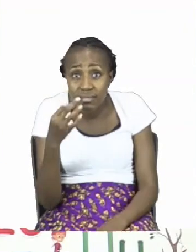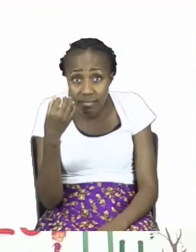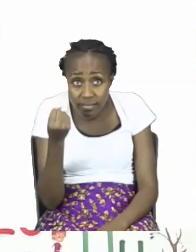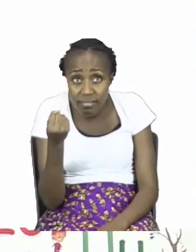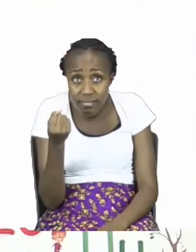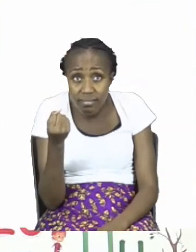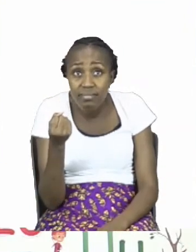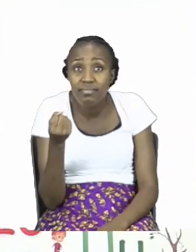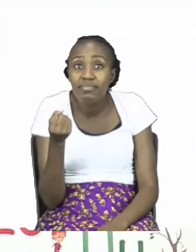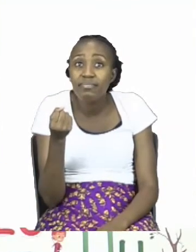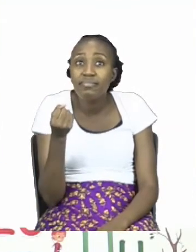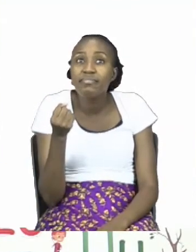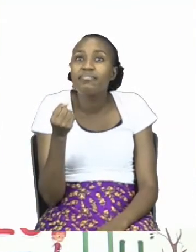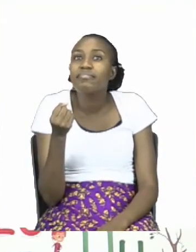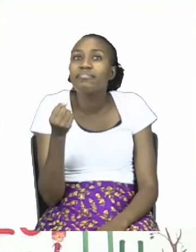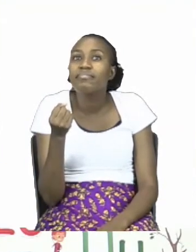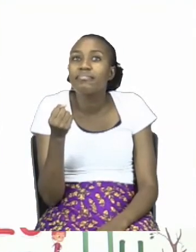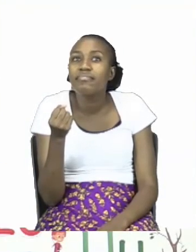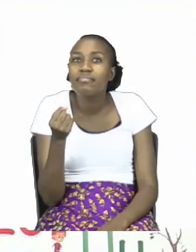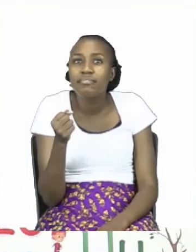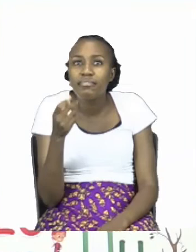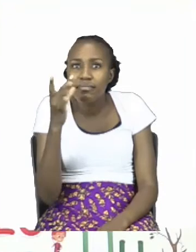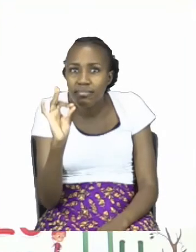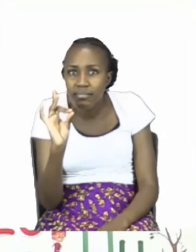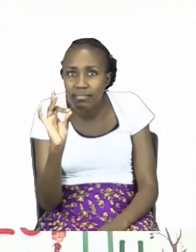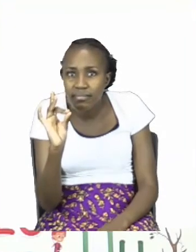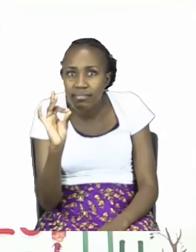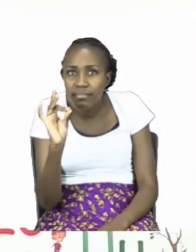9? No. 8?